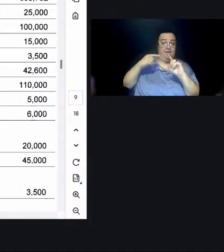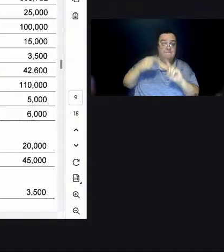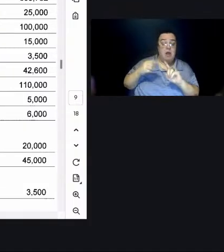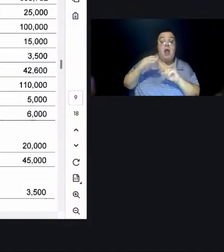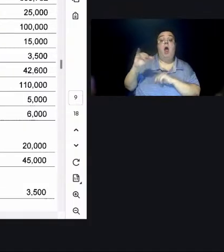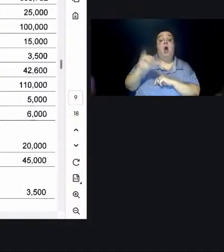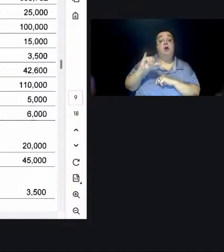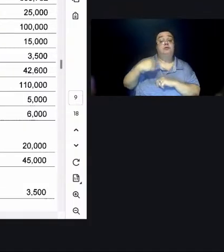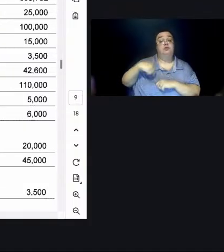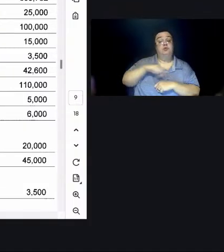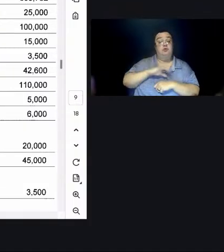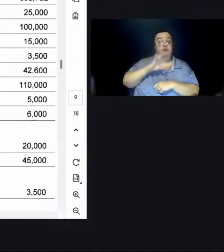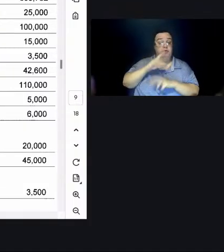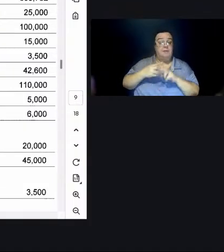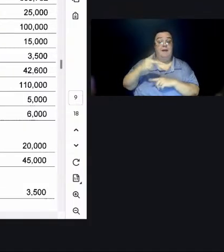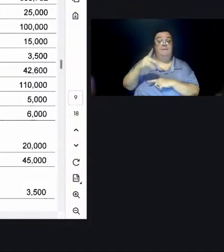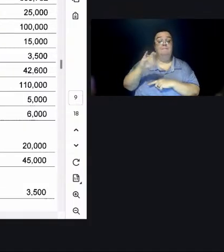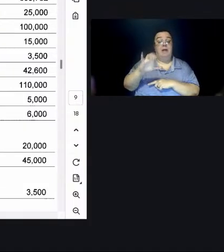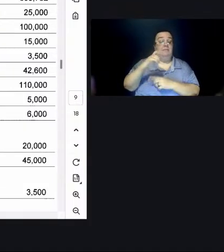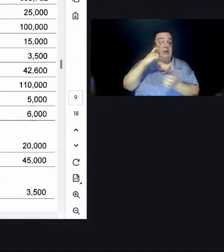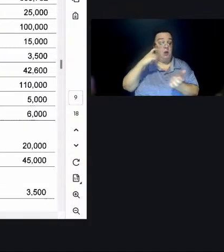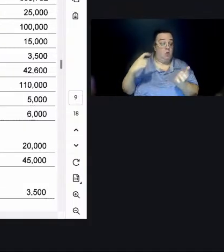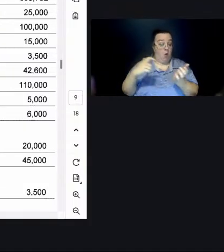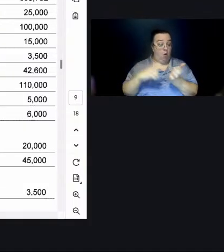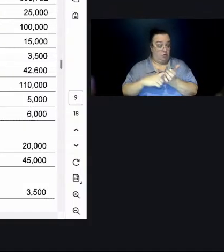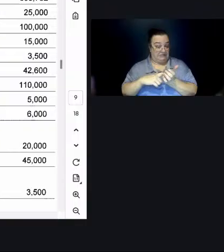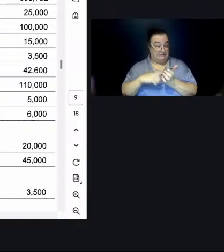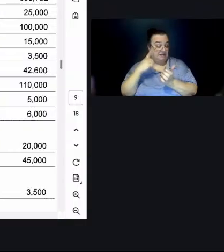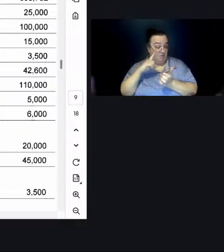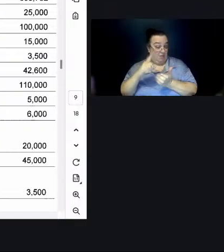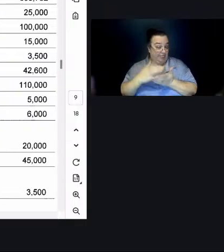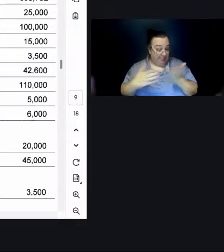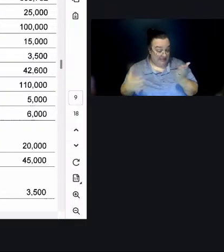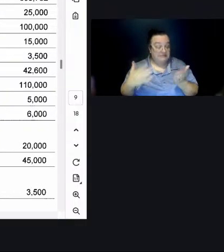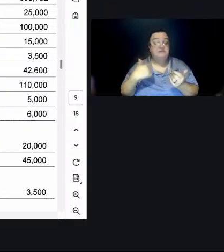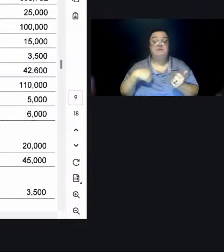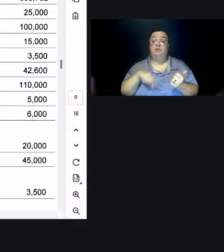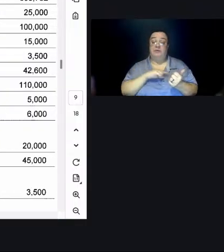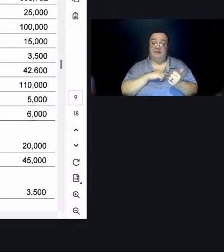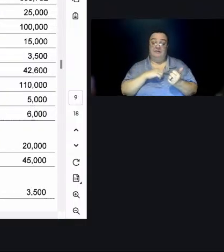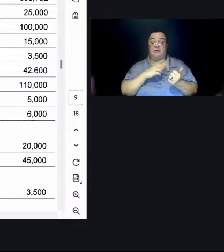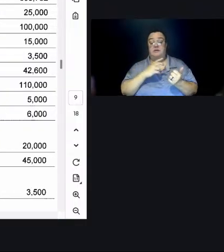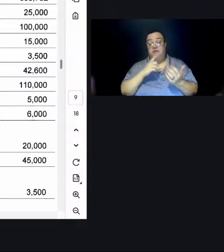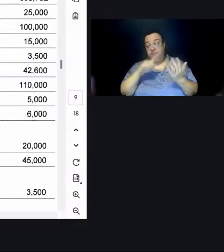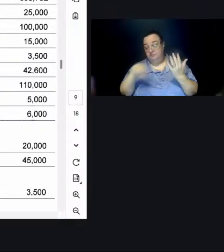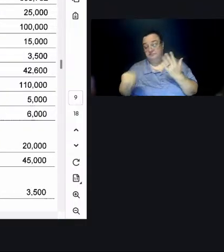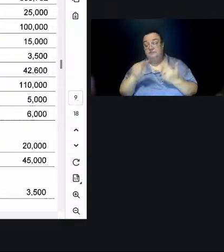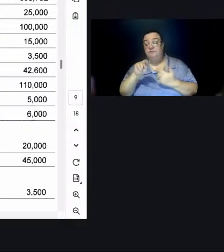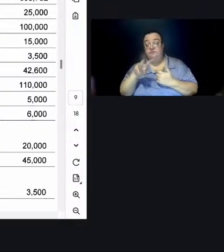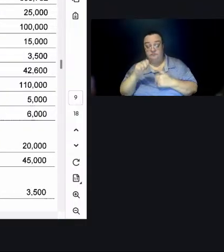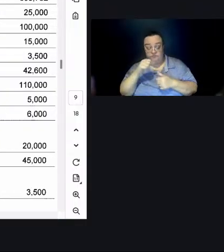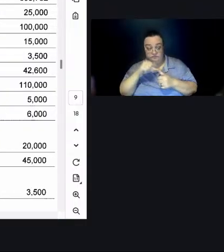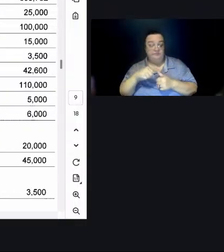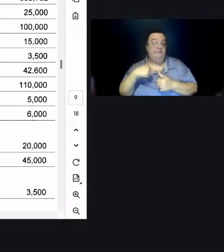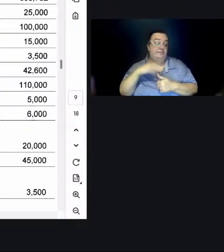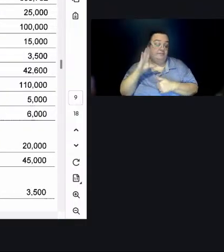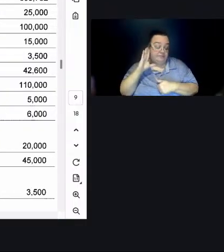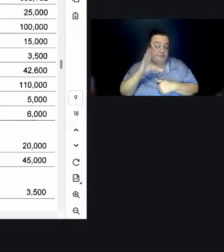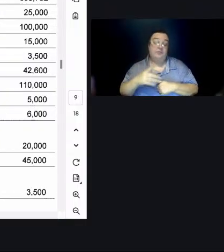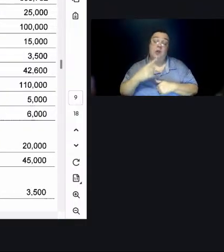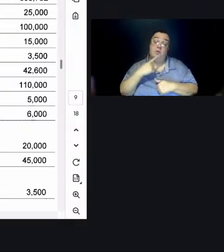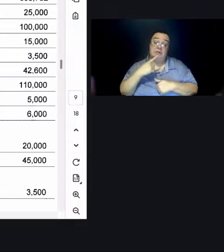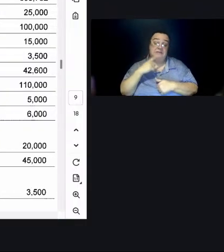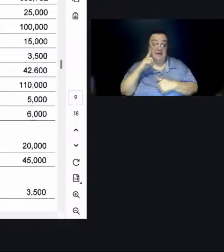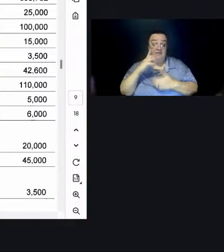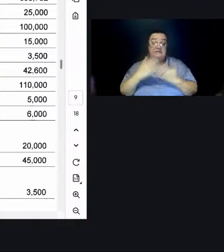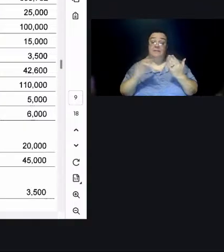about public notice for things, we have gone over to our newsletter, and I would say for something like the